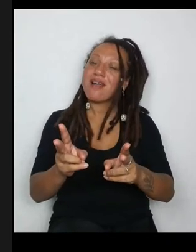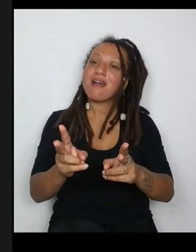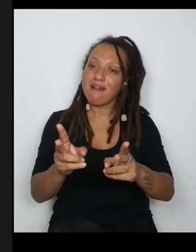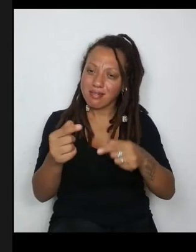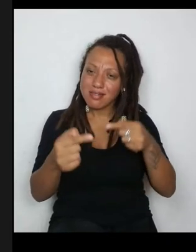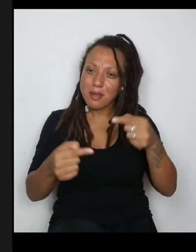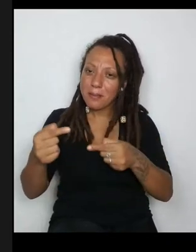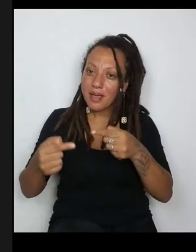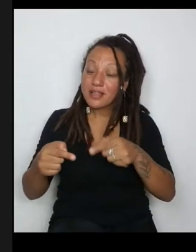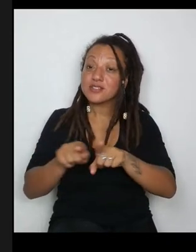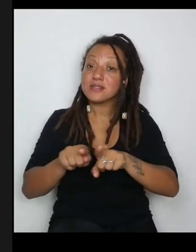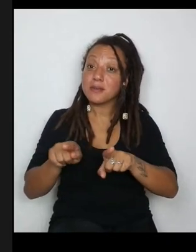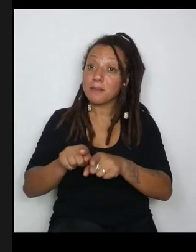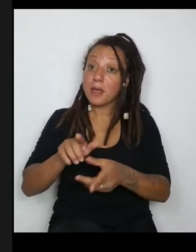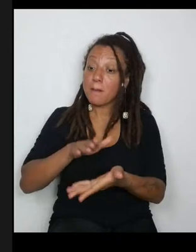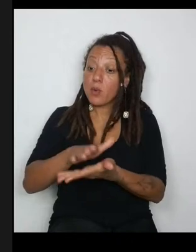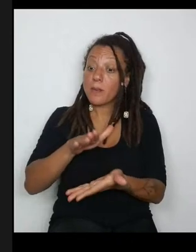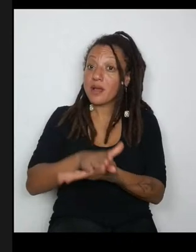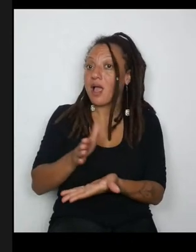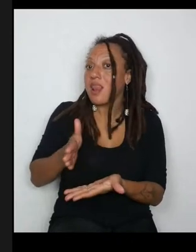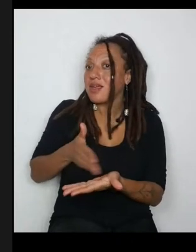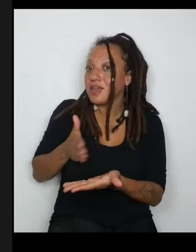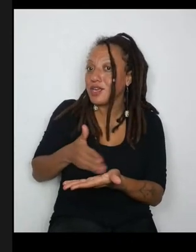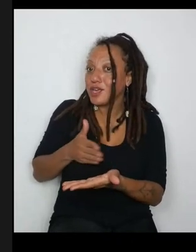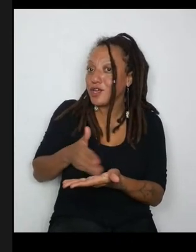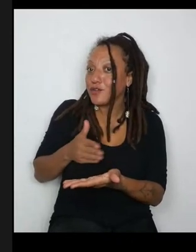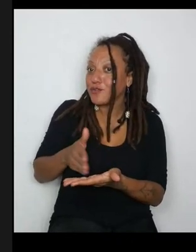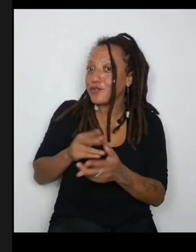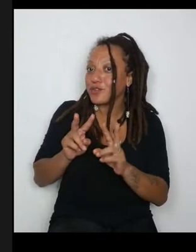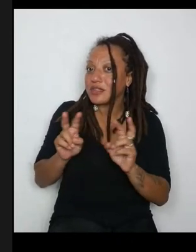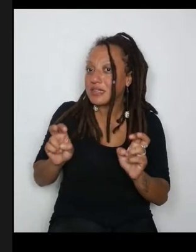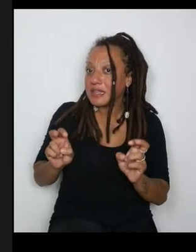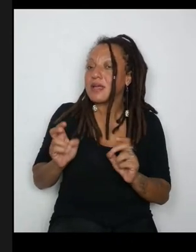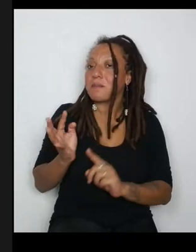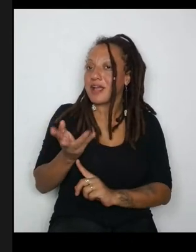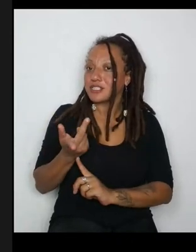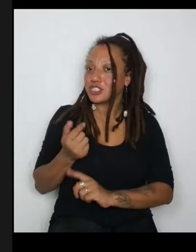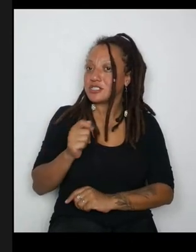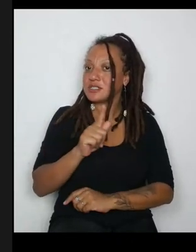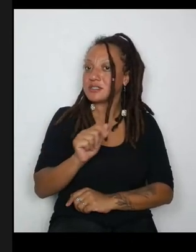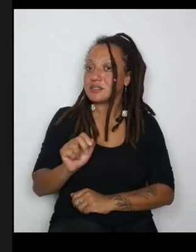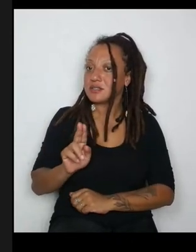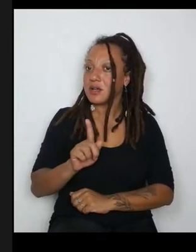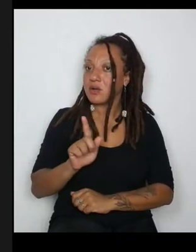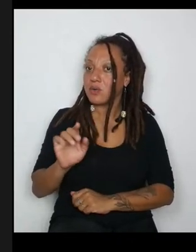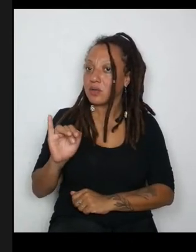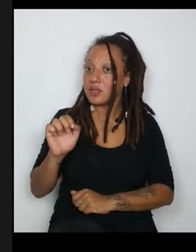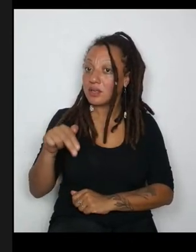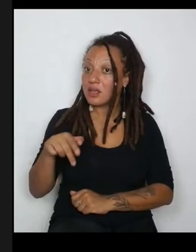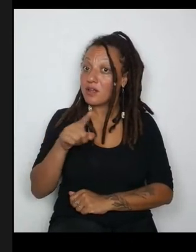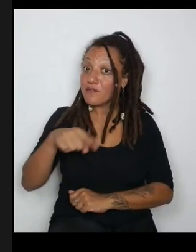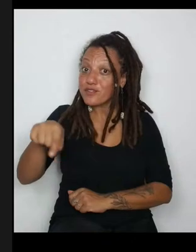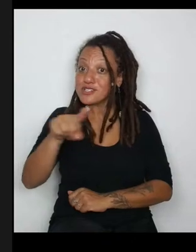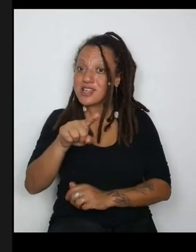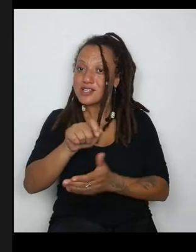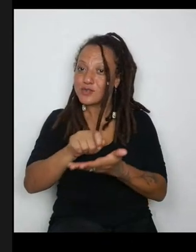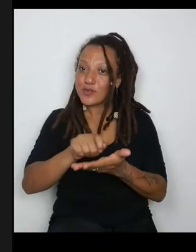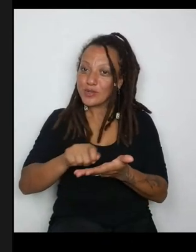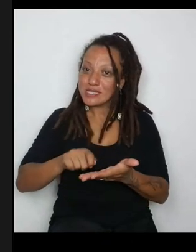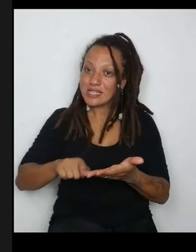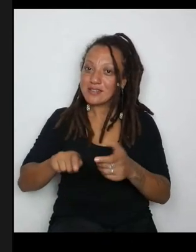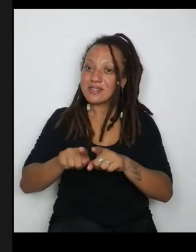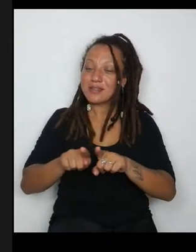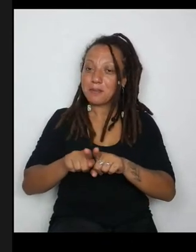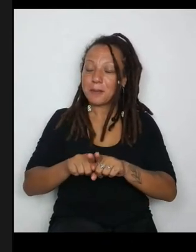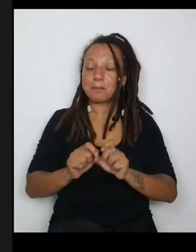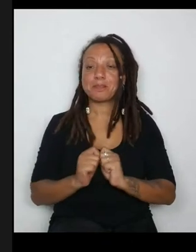and we are going to hold new debates we are going to publish our book about go gun and many of you are going to